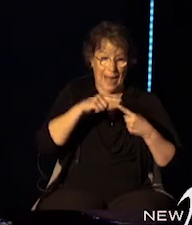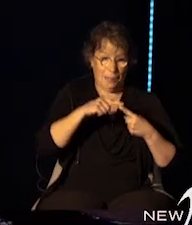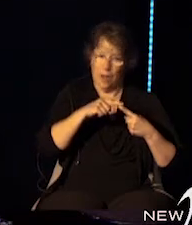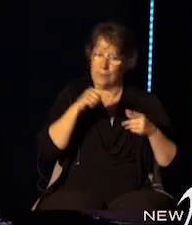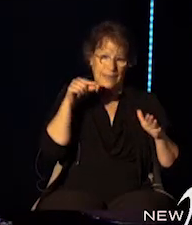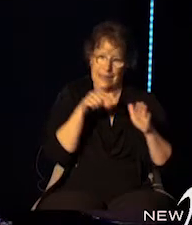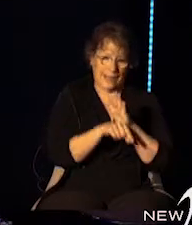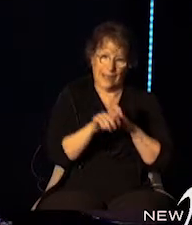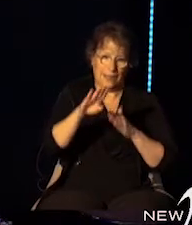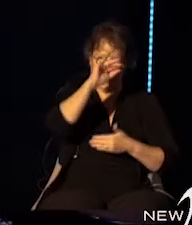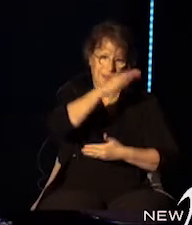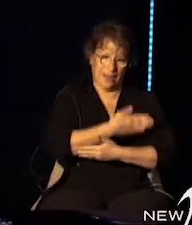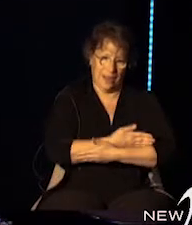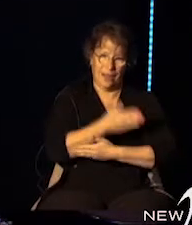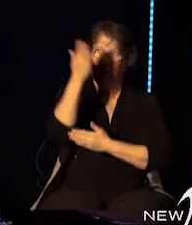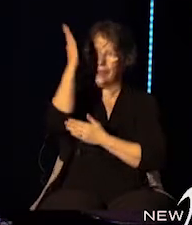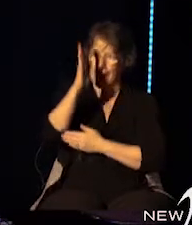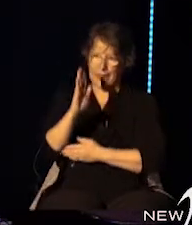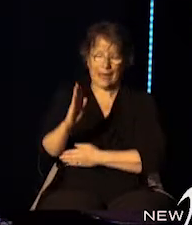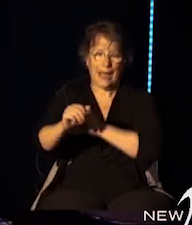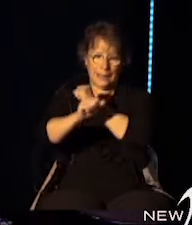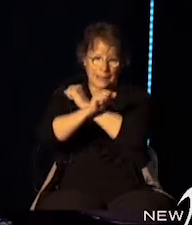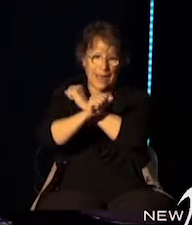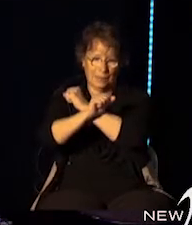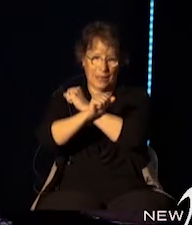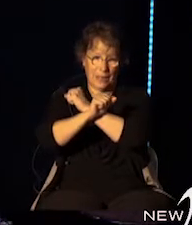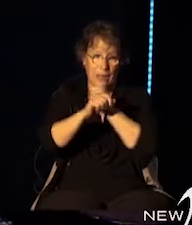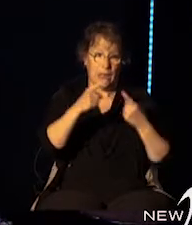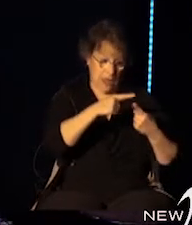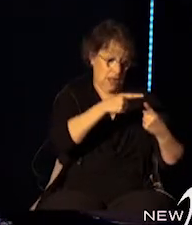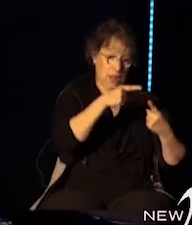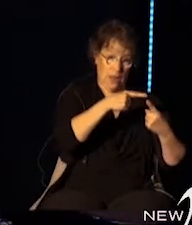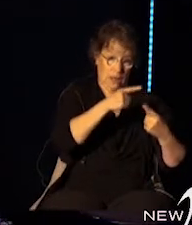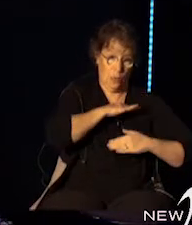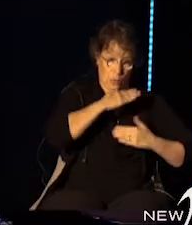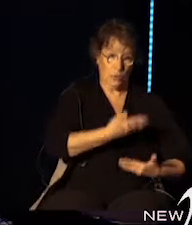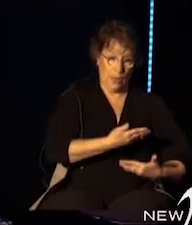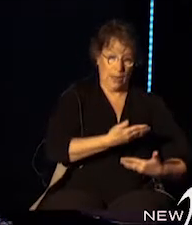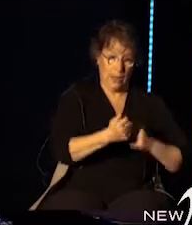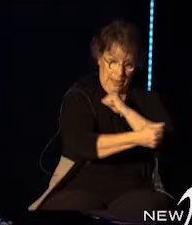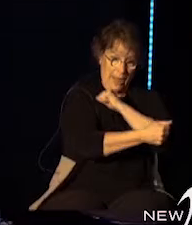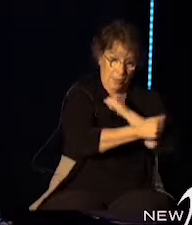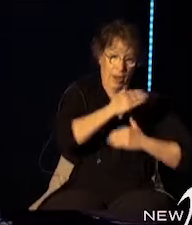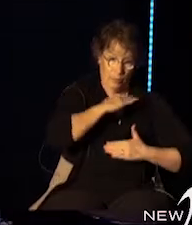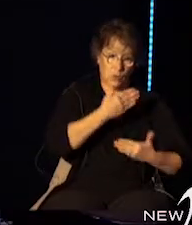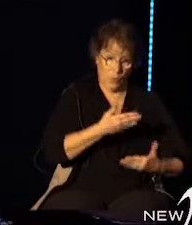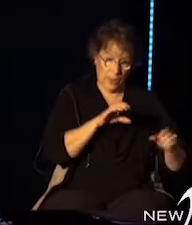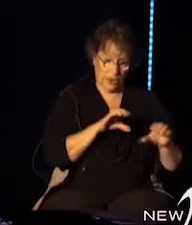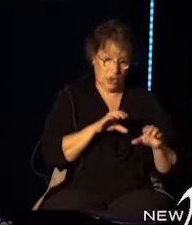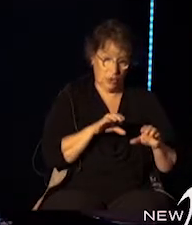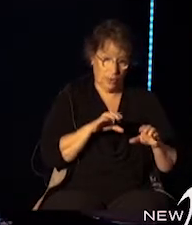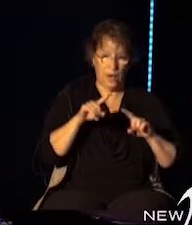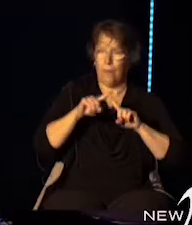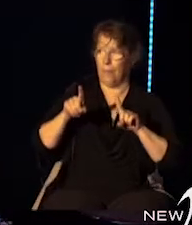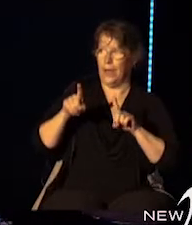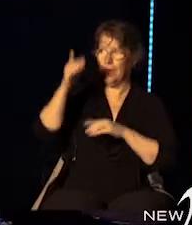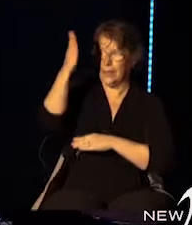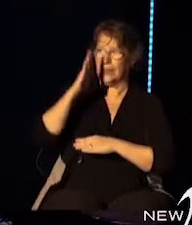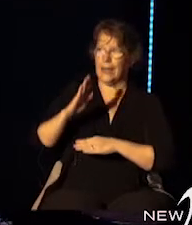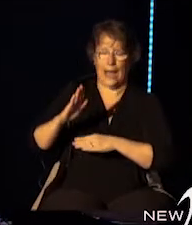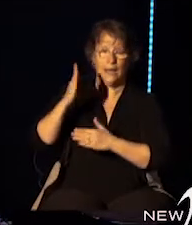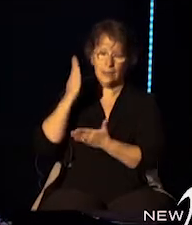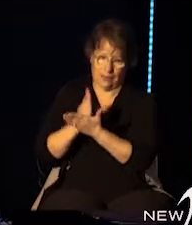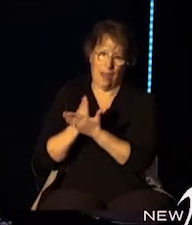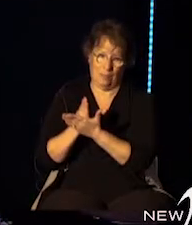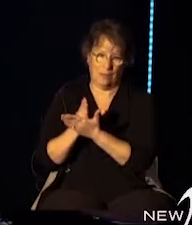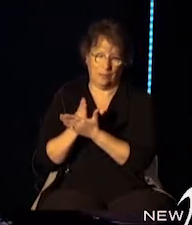The willingness was there, but God provided a ram for the sacrifice, and this is all a precursor. It's all foreshadowing to what